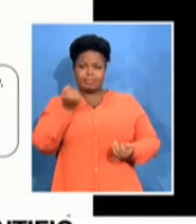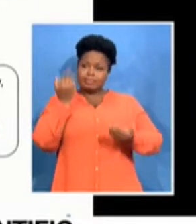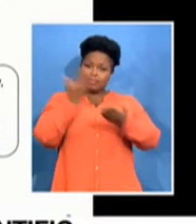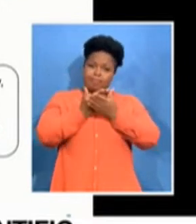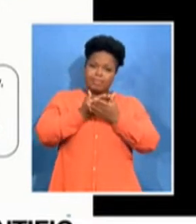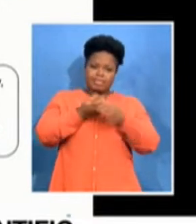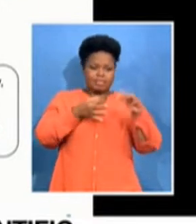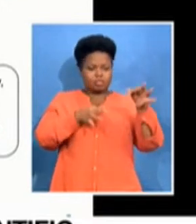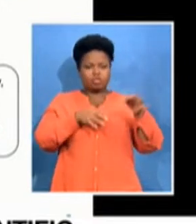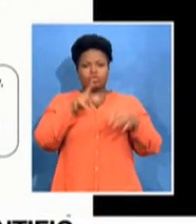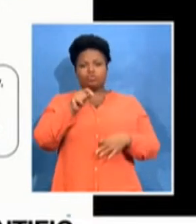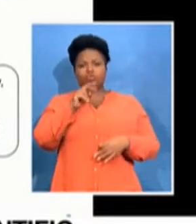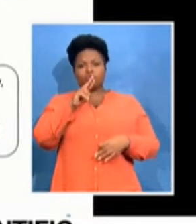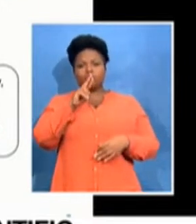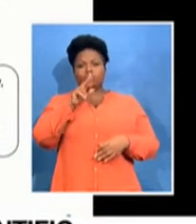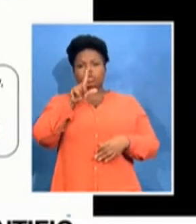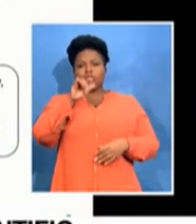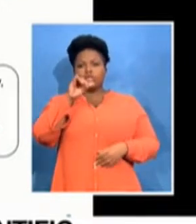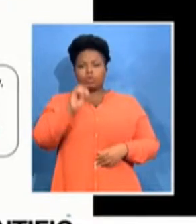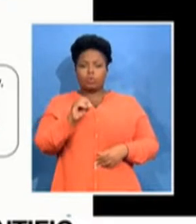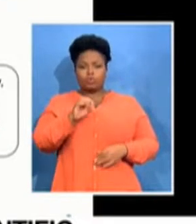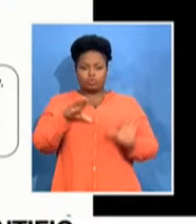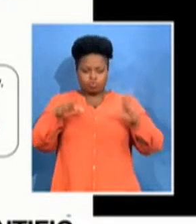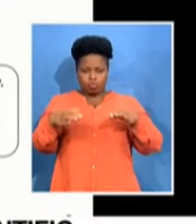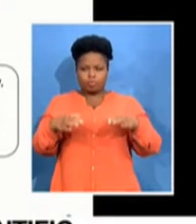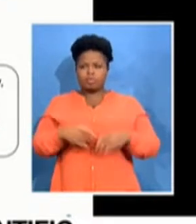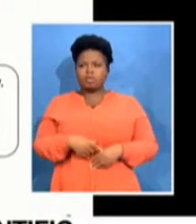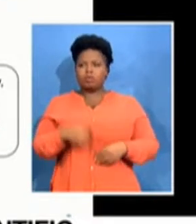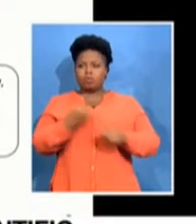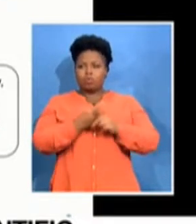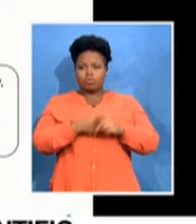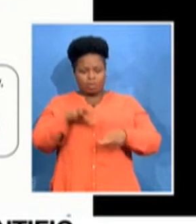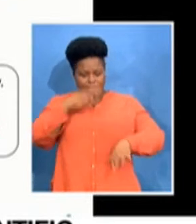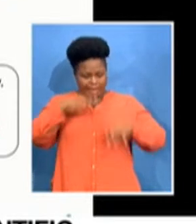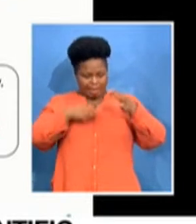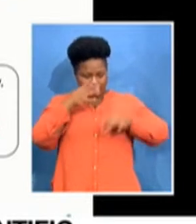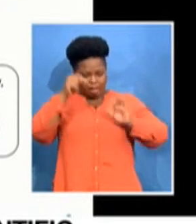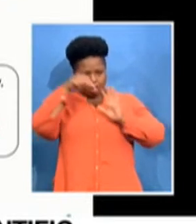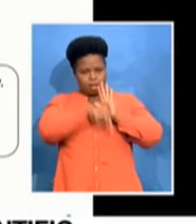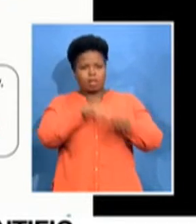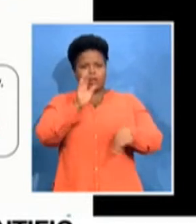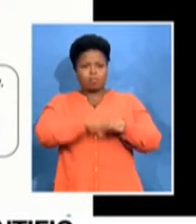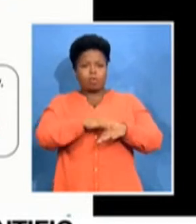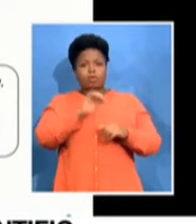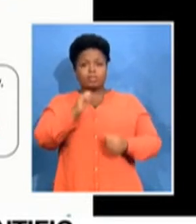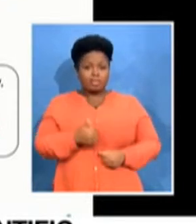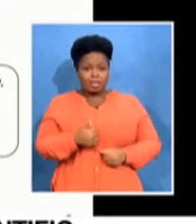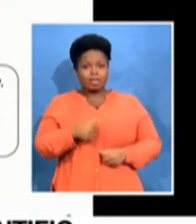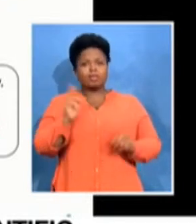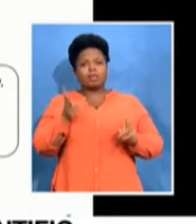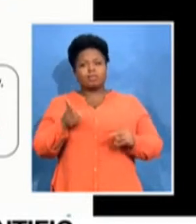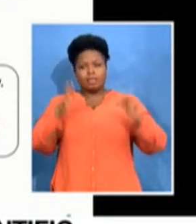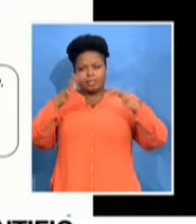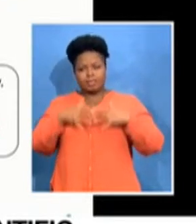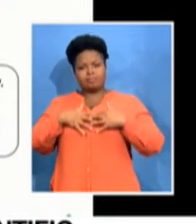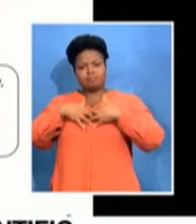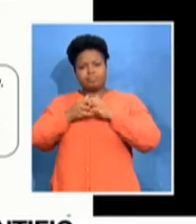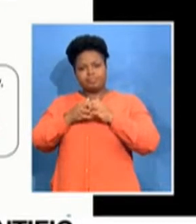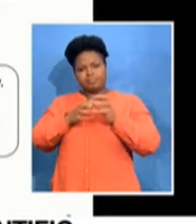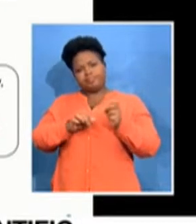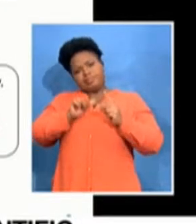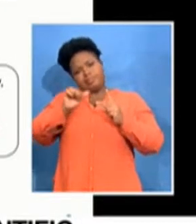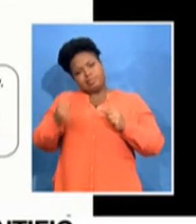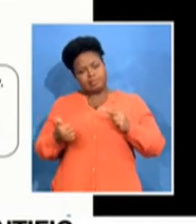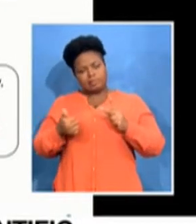genomic analysis was done. This was then subsequently followed with a